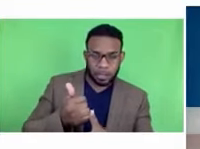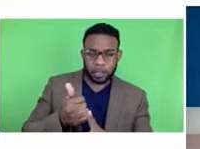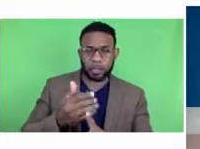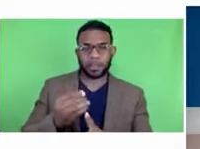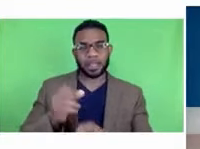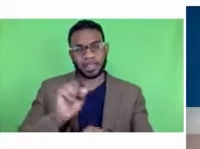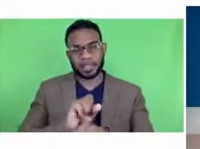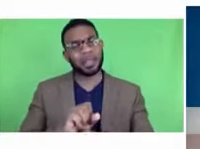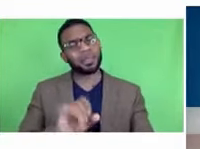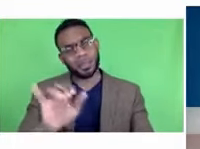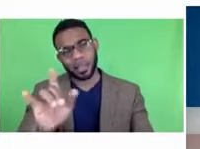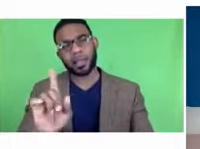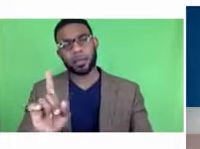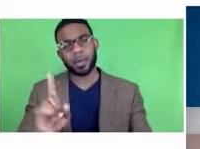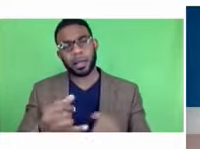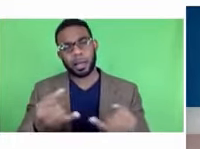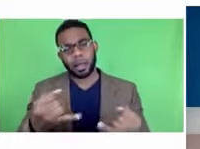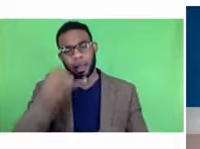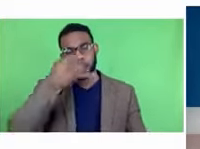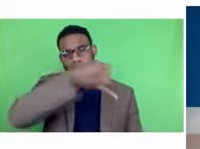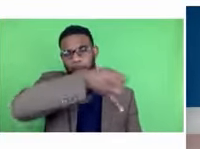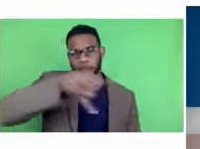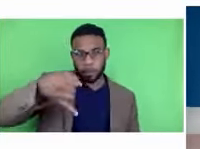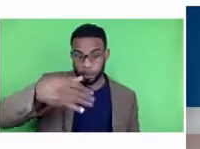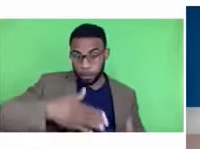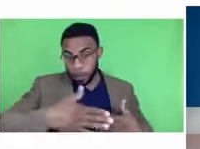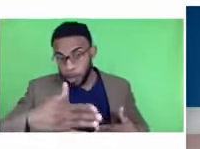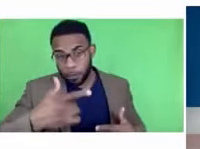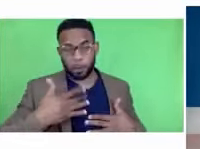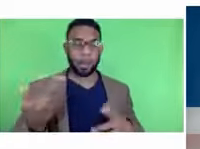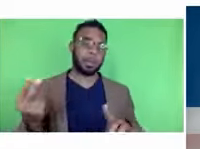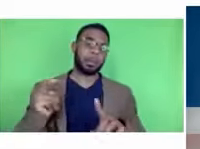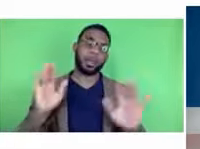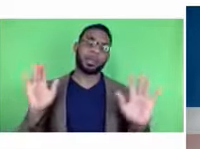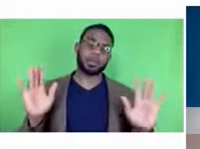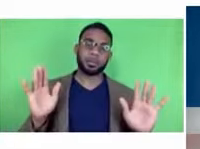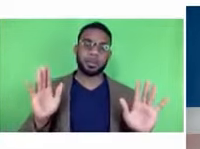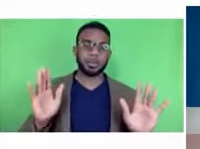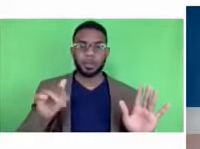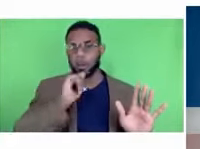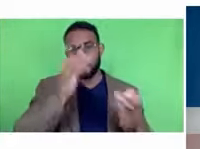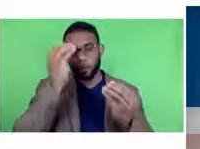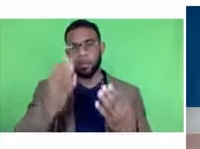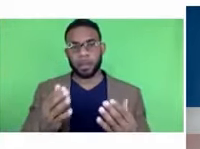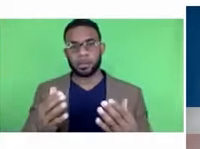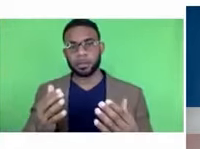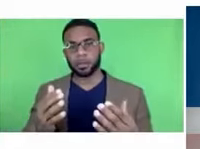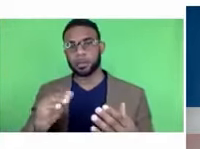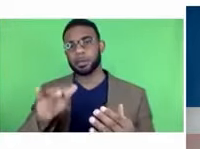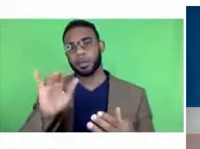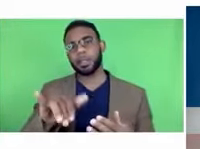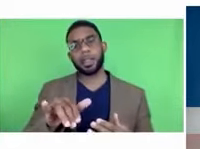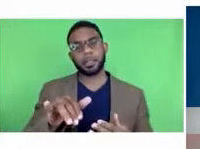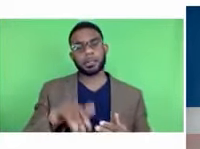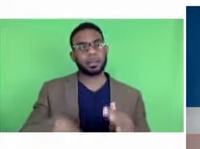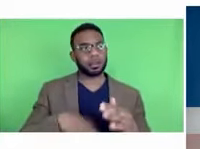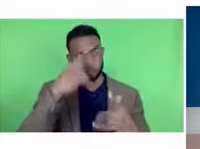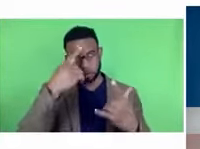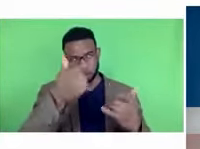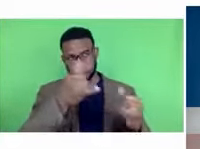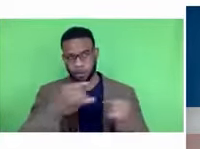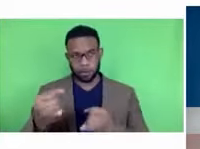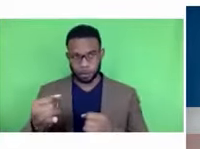is where, you know, that line gets drawn. And then beyond that, from my perspective, it's private information, and that's up to the individual